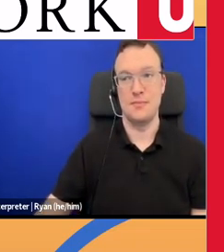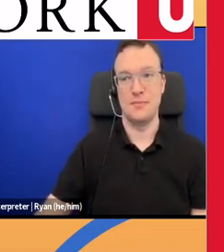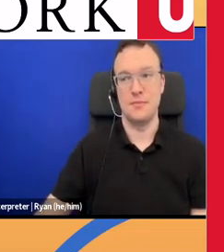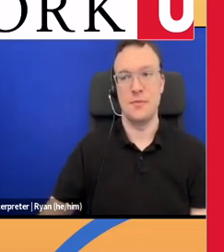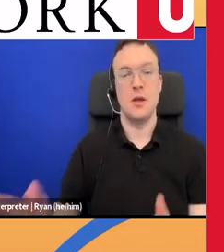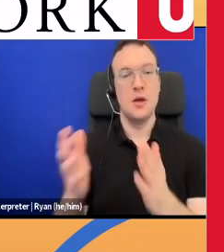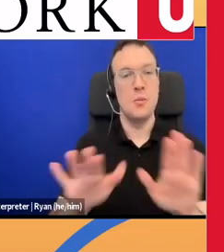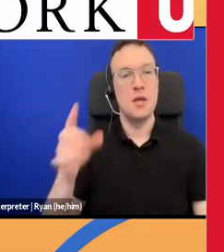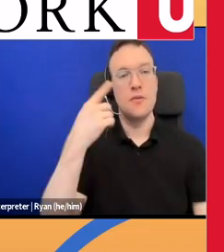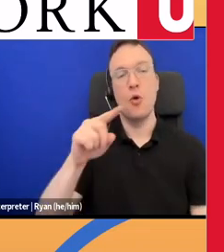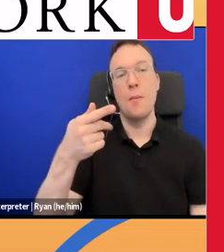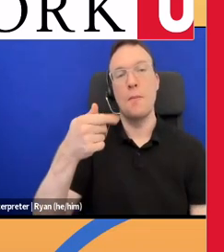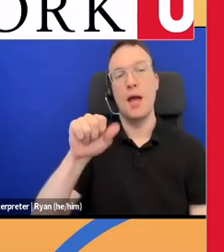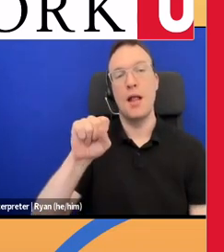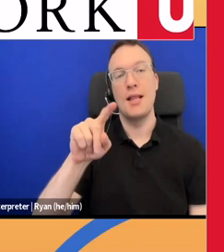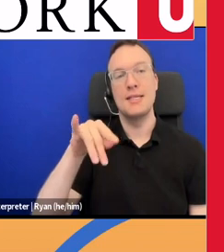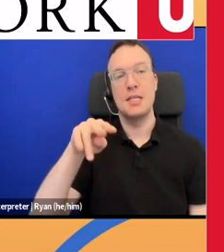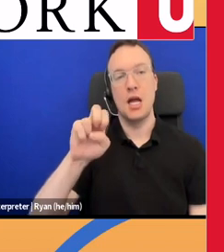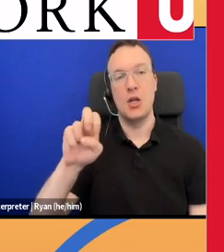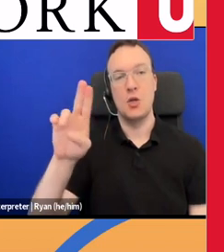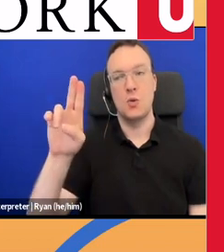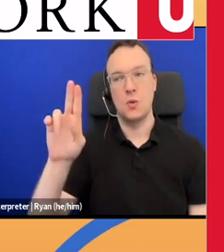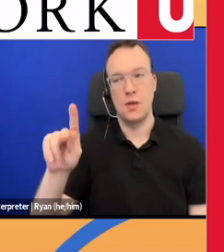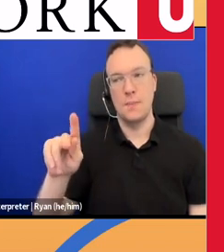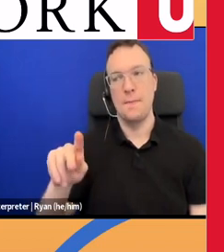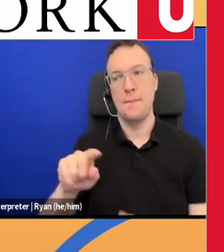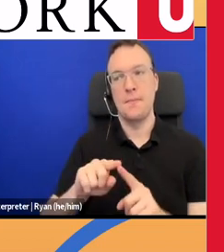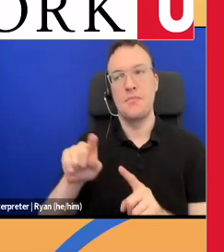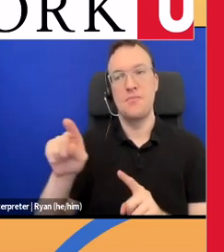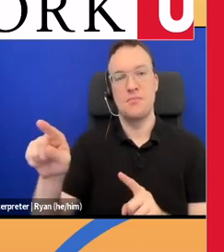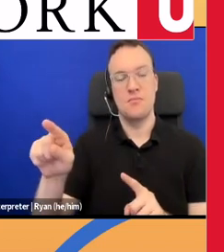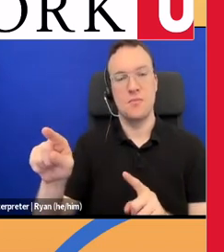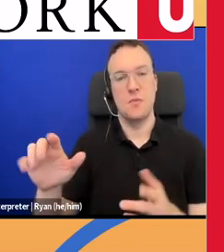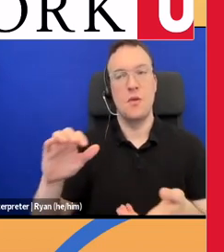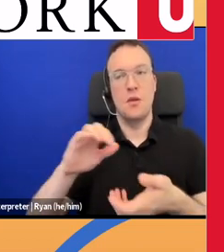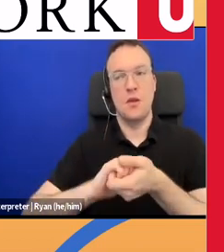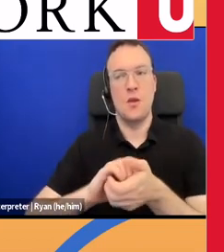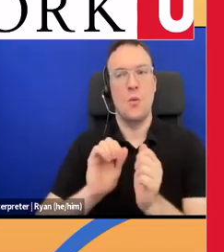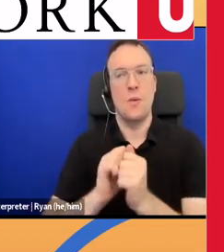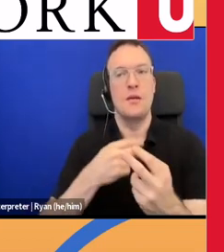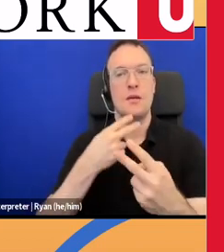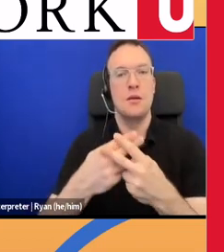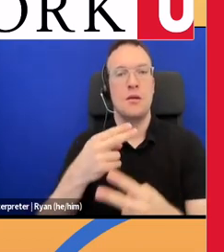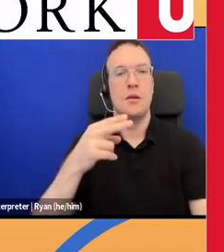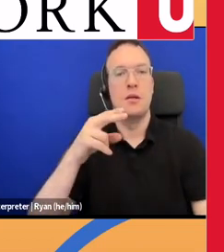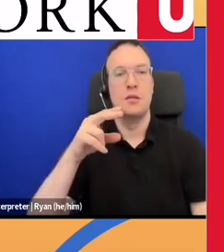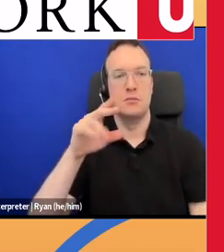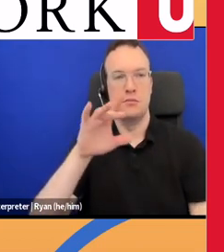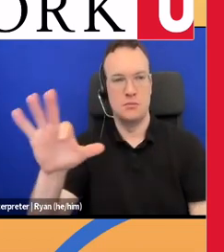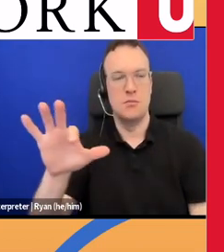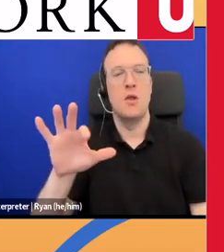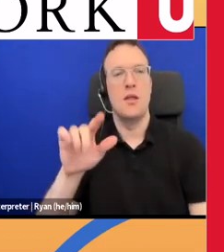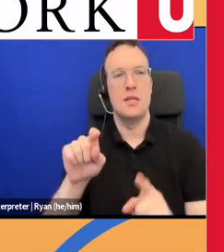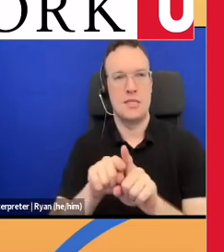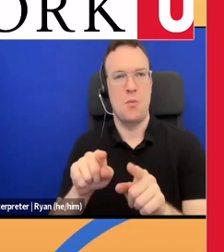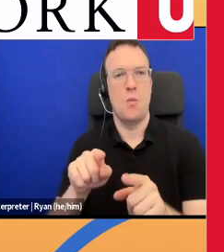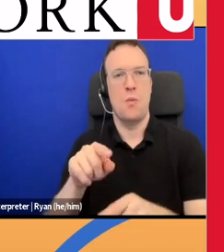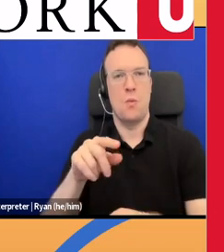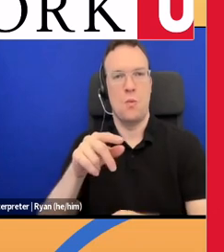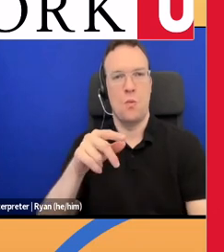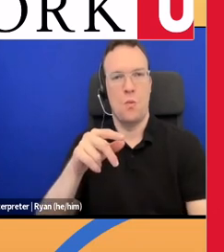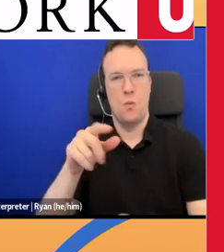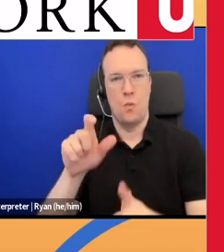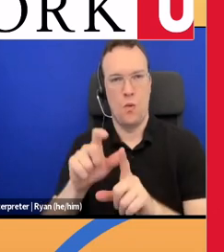almost 2.2 million hashtagged with solidariedade in Portuguese, including this image, a post in support of the